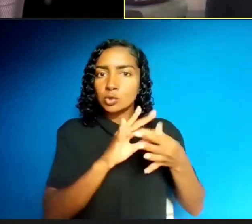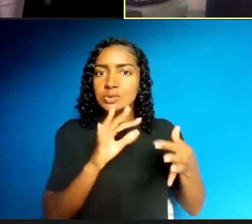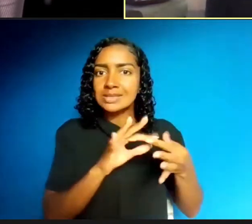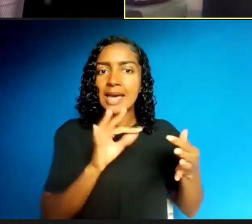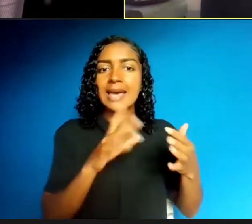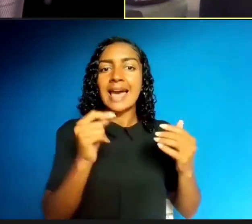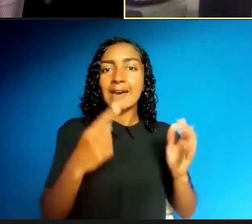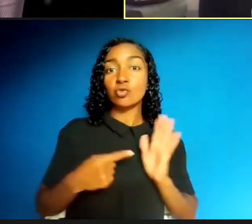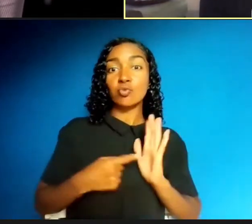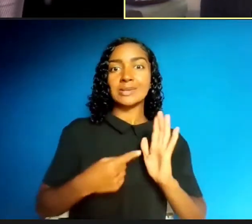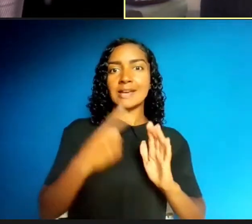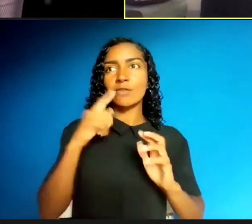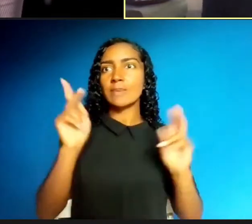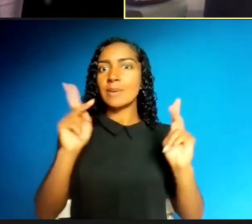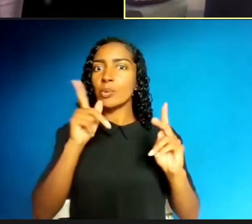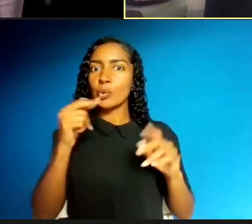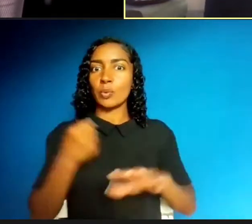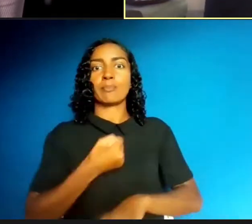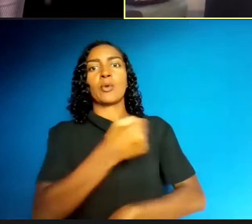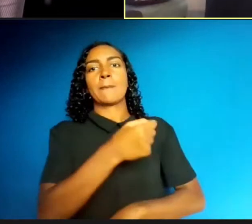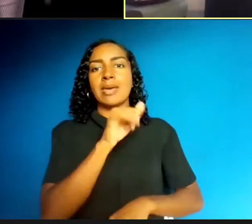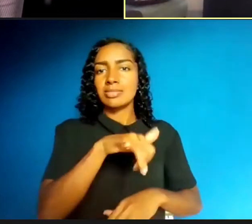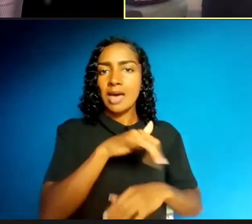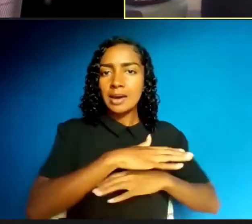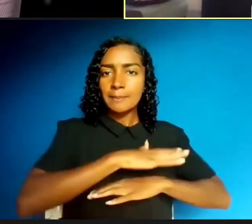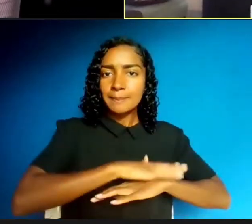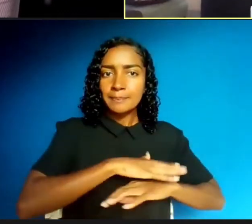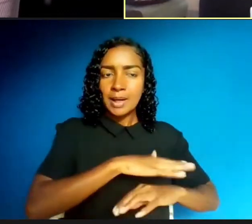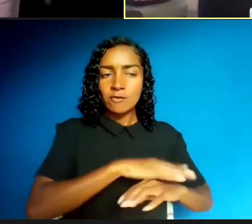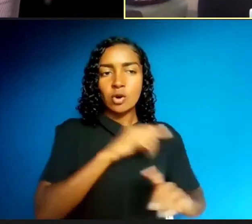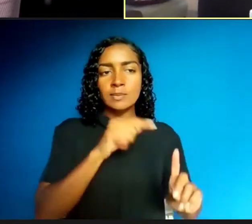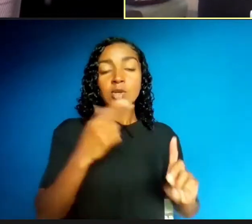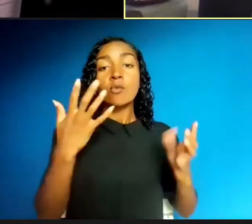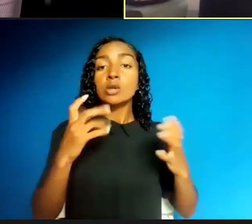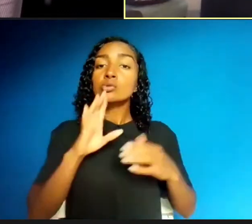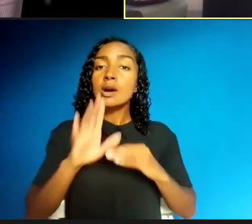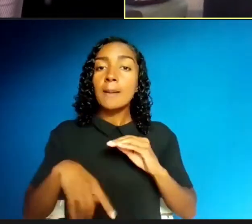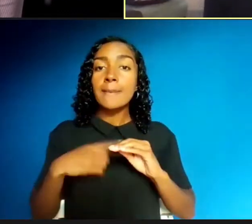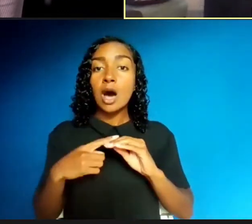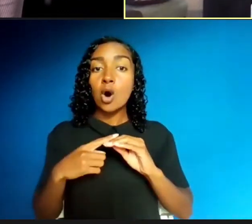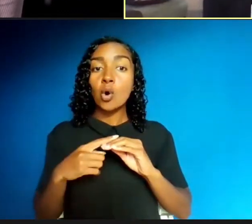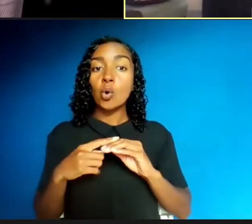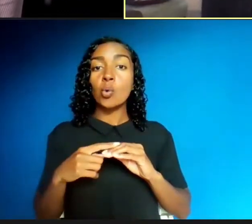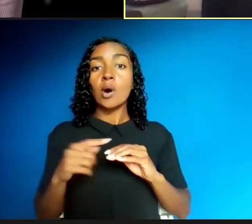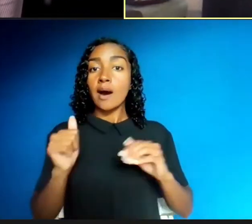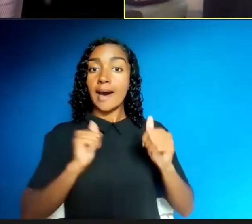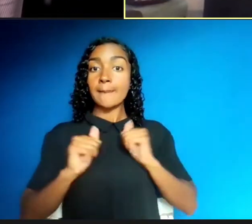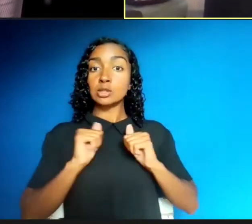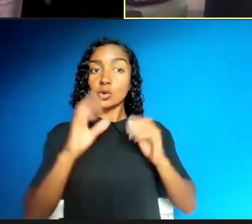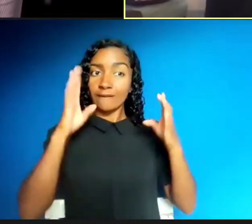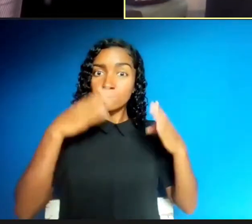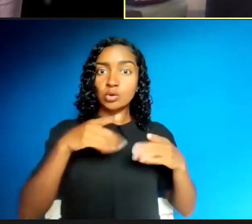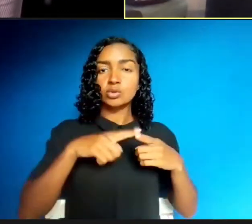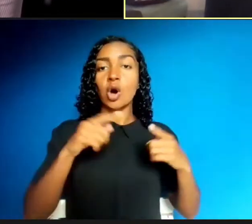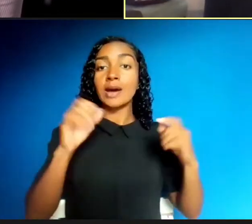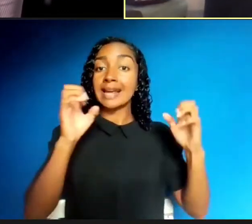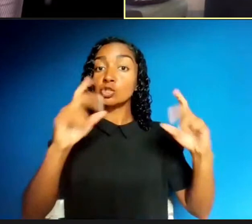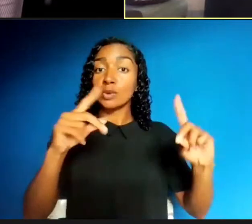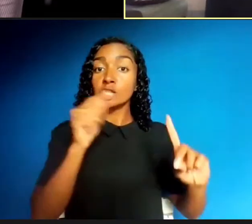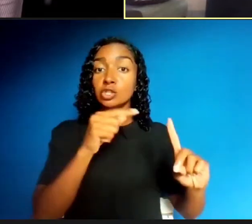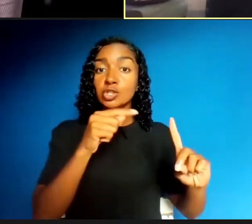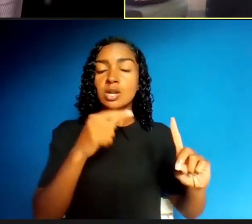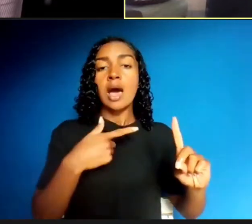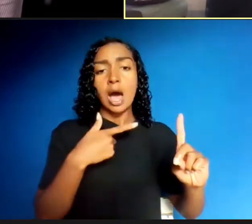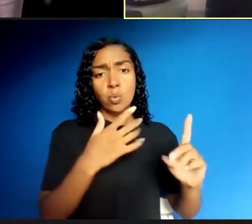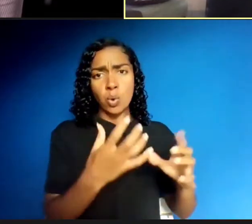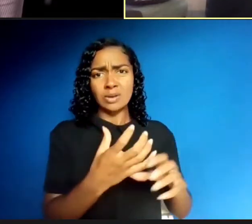me there. So if I'm on there to talk about an episode that's about education, like I take it seriously. I'm gonna still try to be